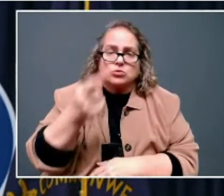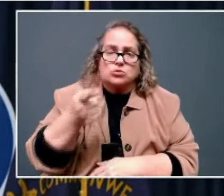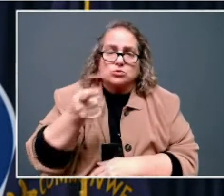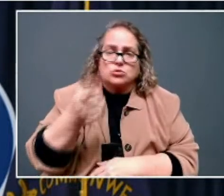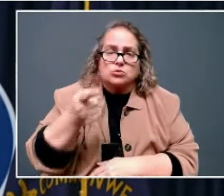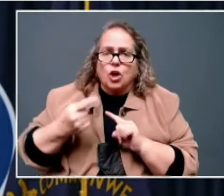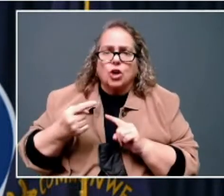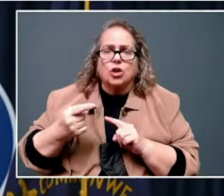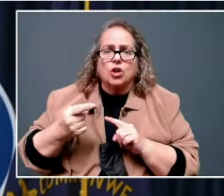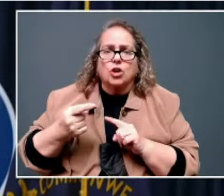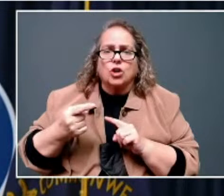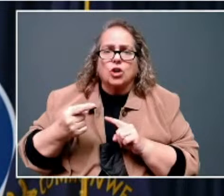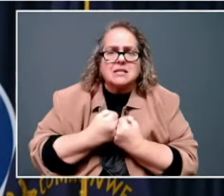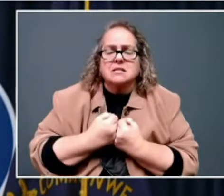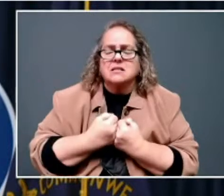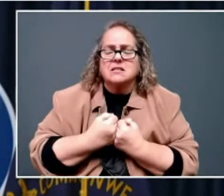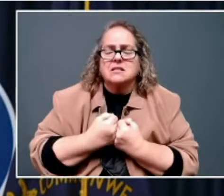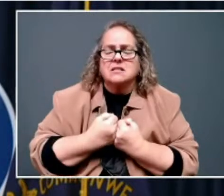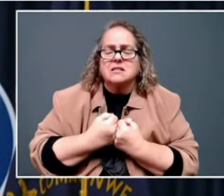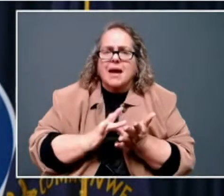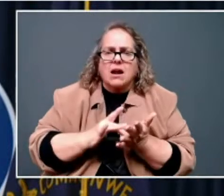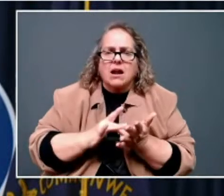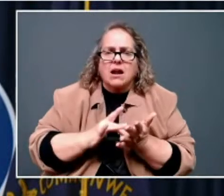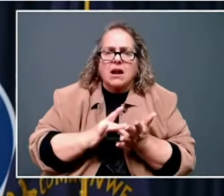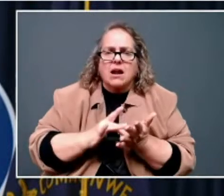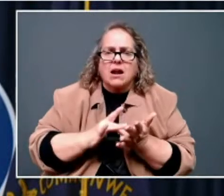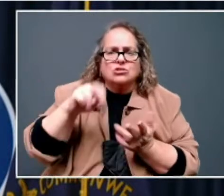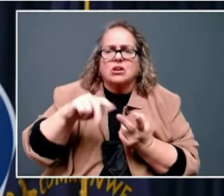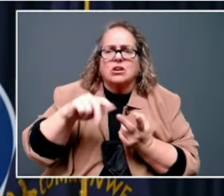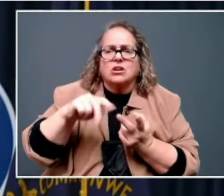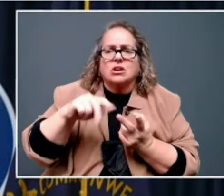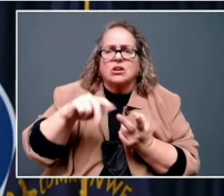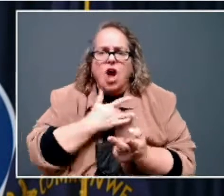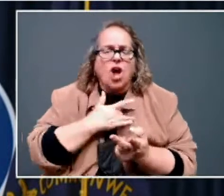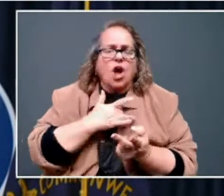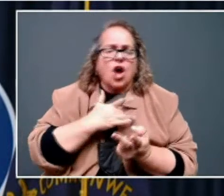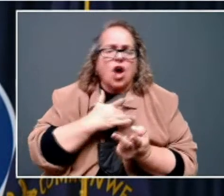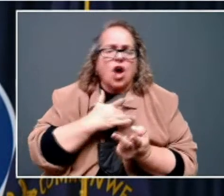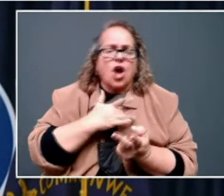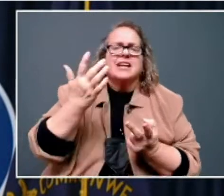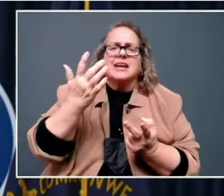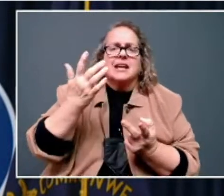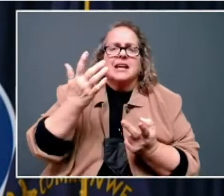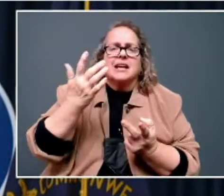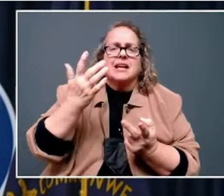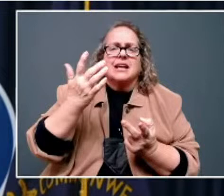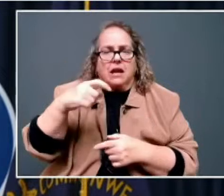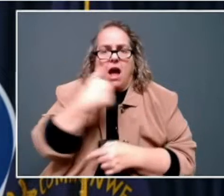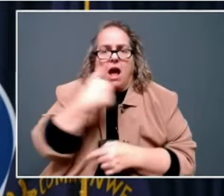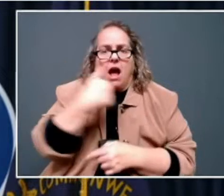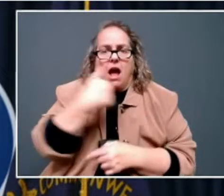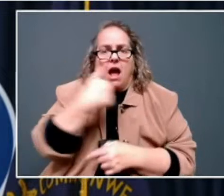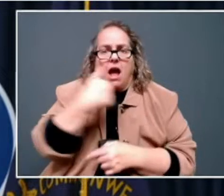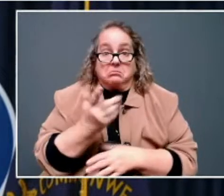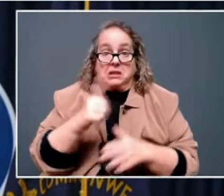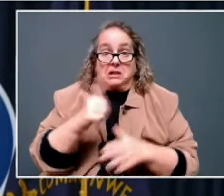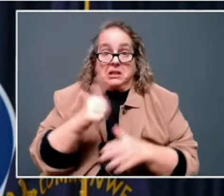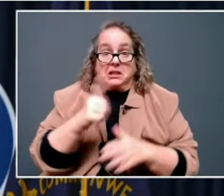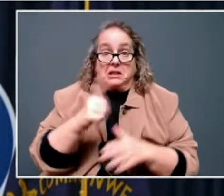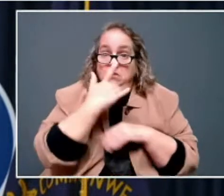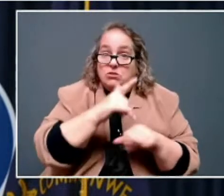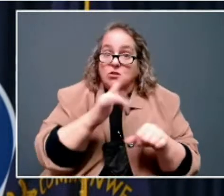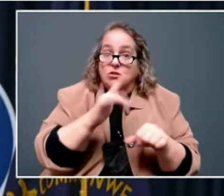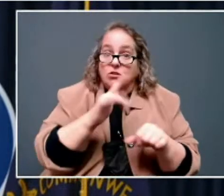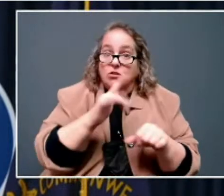a medical condition that's not related to COVID can't get the treatment that they need. So it harms everybody. If there's a